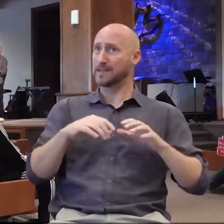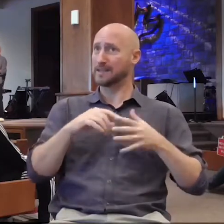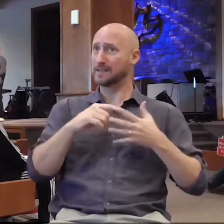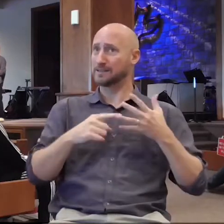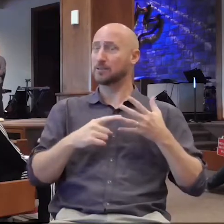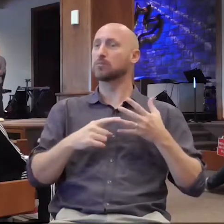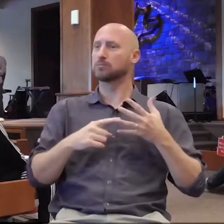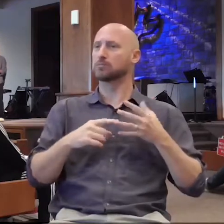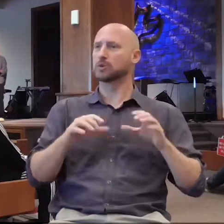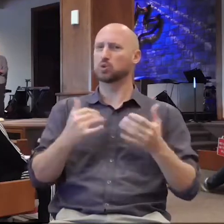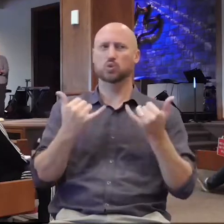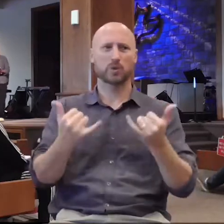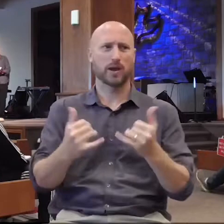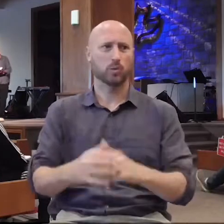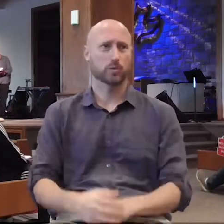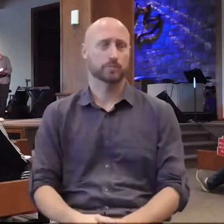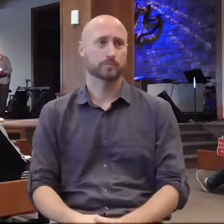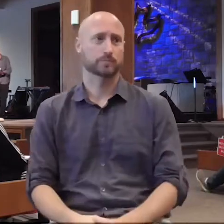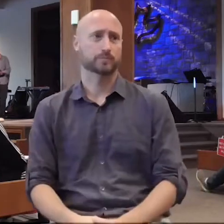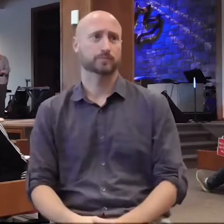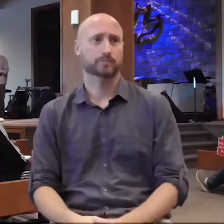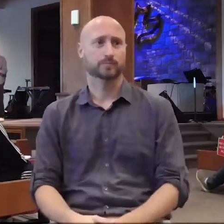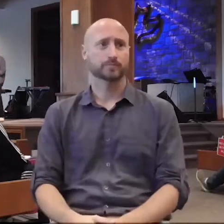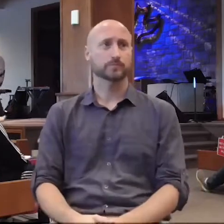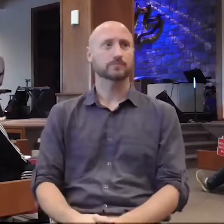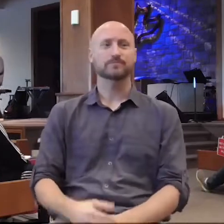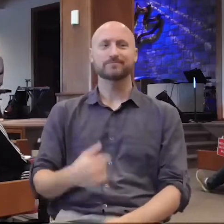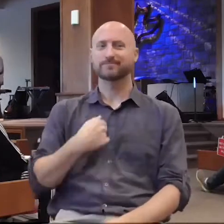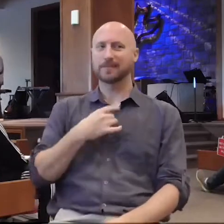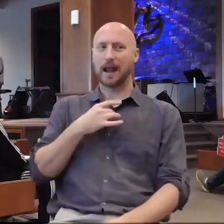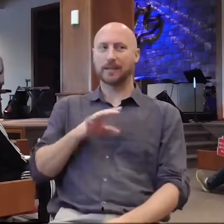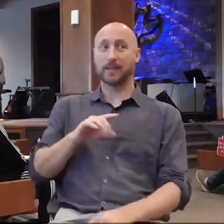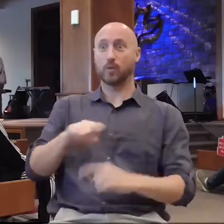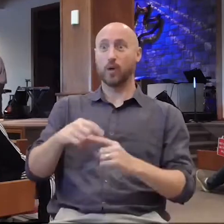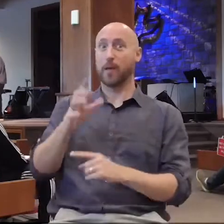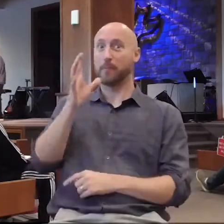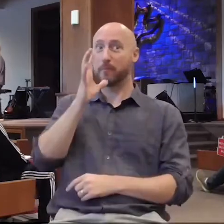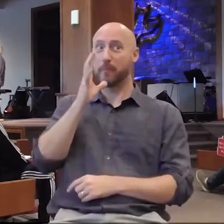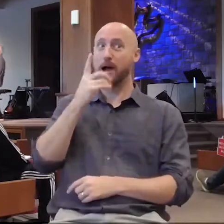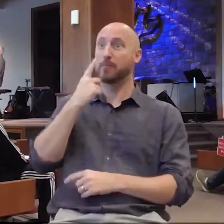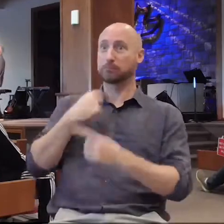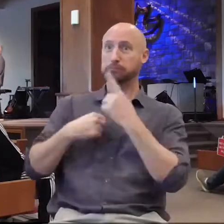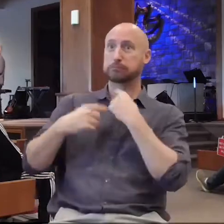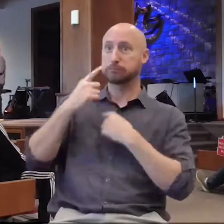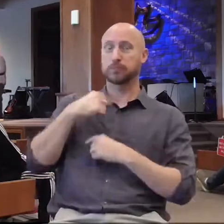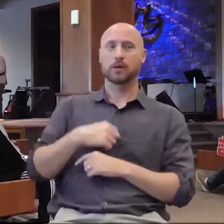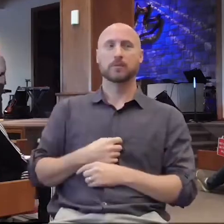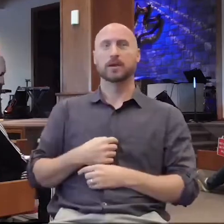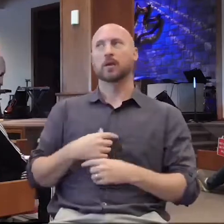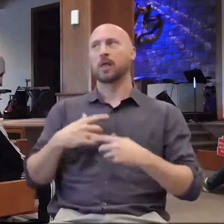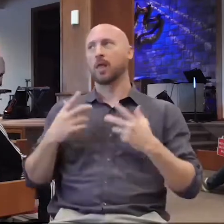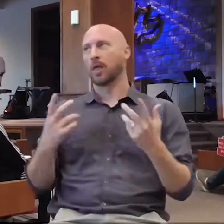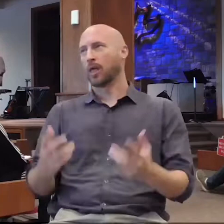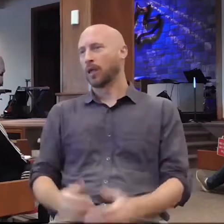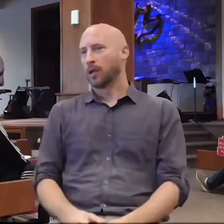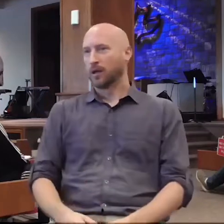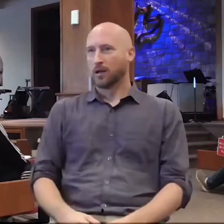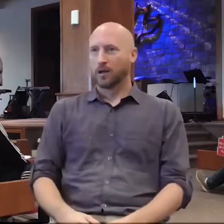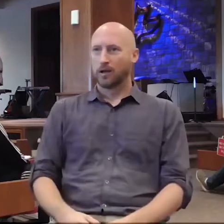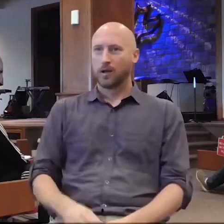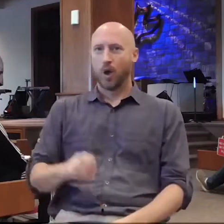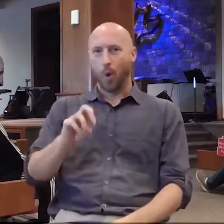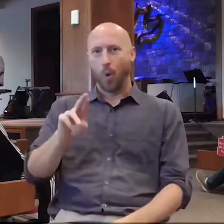or else. Now, I didn't like it when my mom said that to me when I was growing up, you know. You know, or